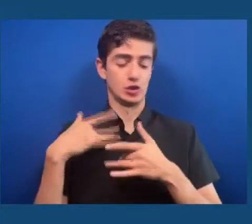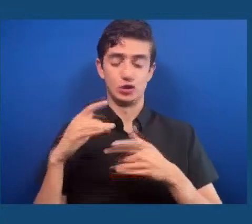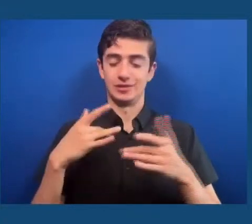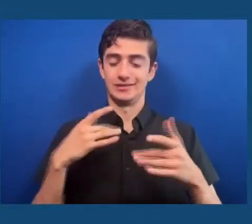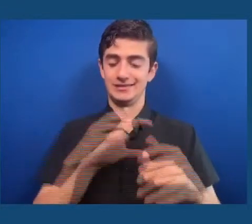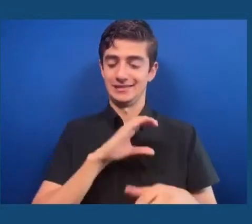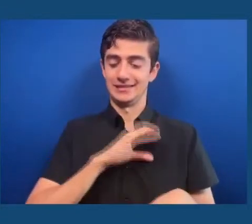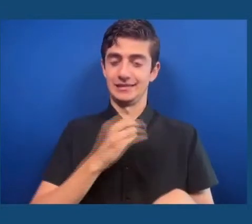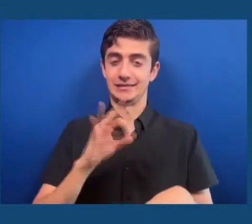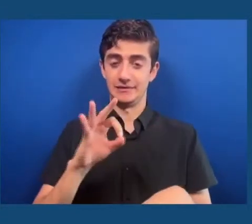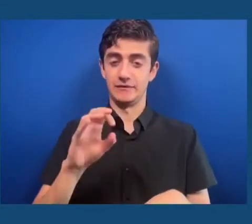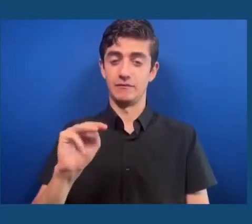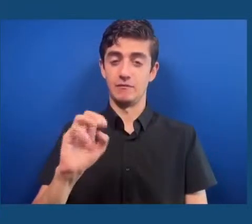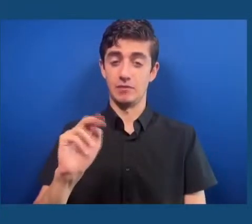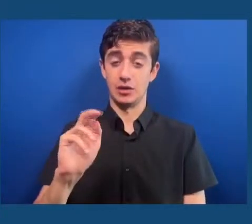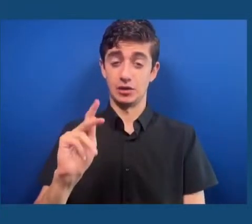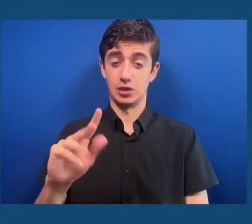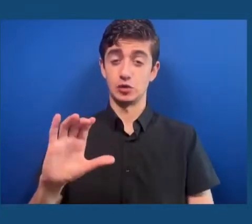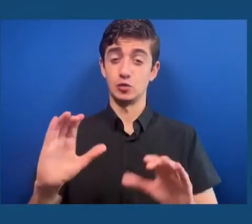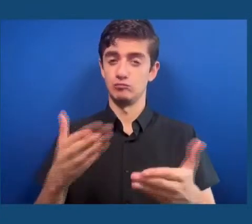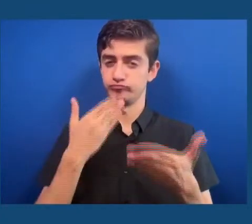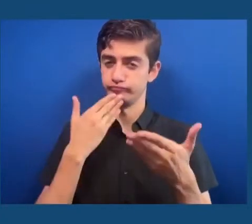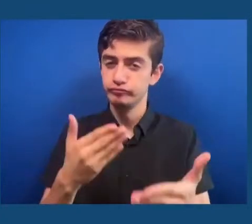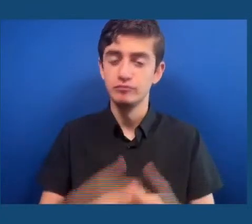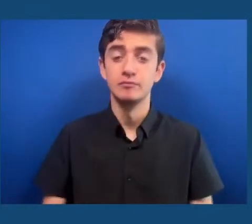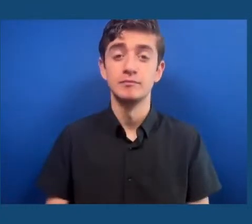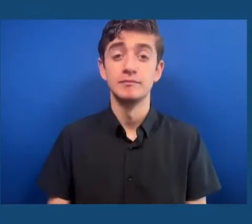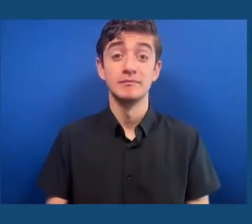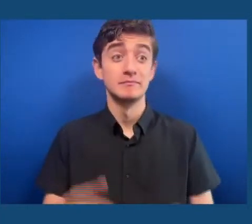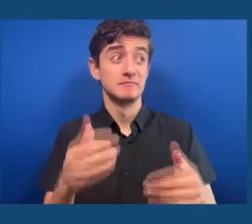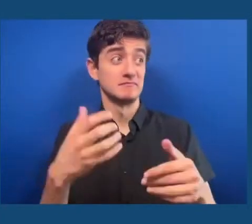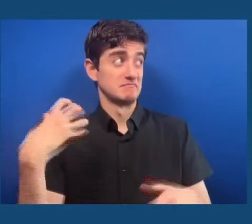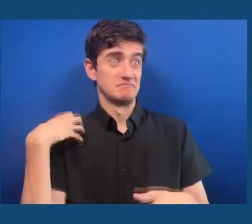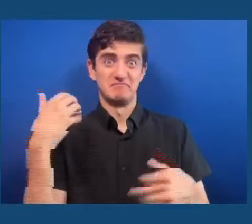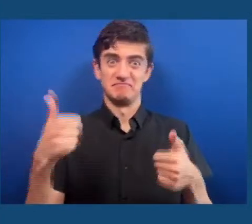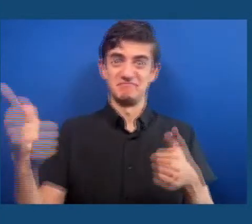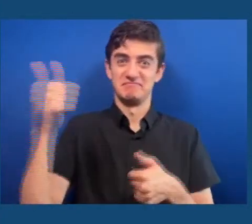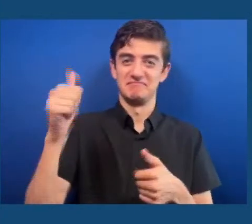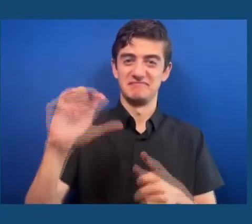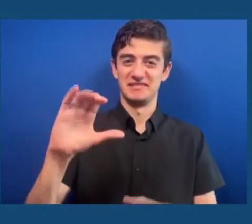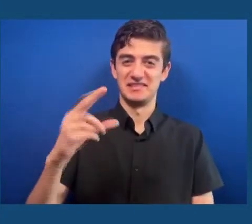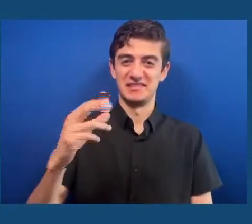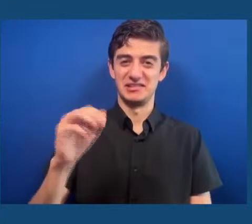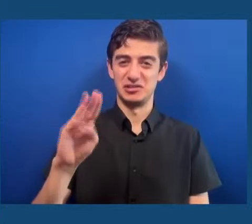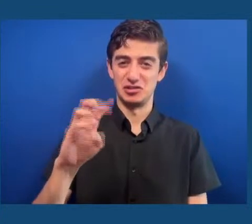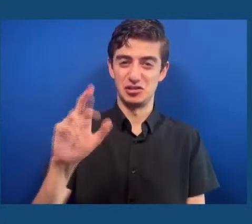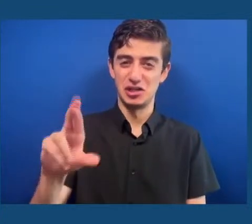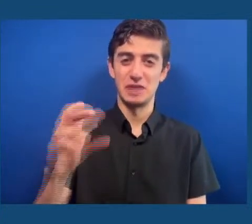Leo Daunt, the head of the Chamber of Commerce, one of the most fun chambers of commerce in the country.